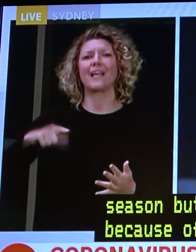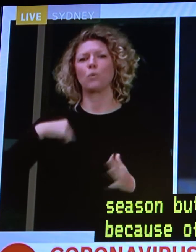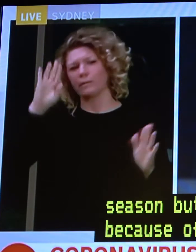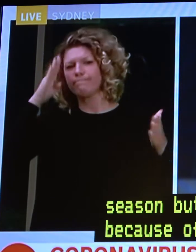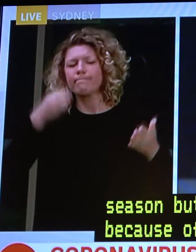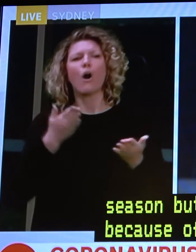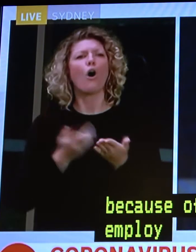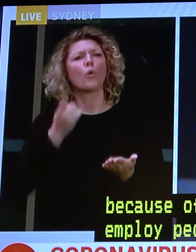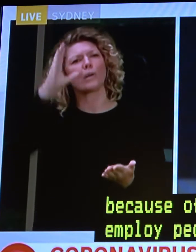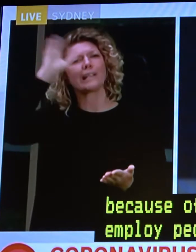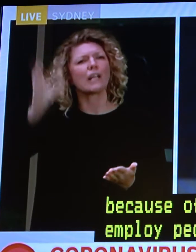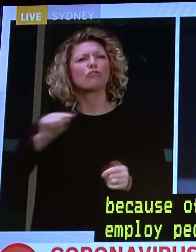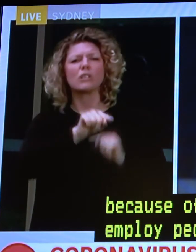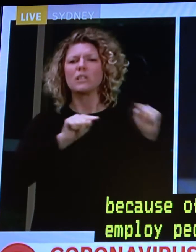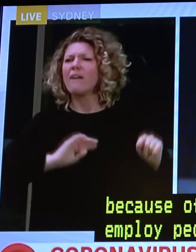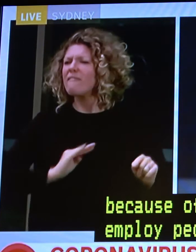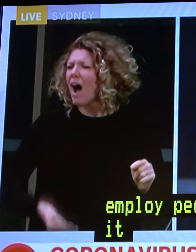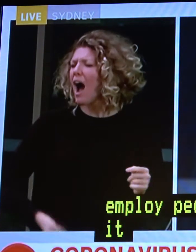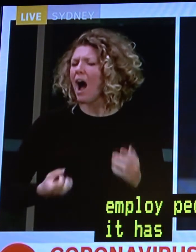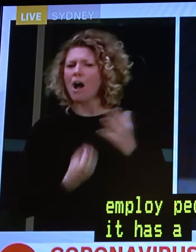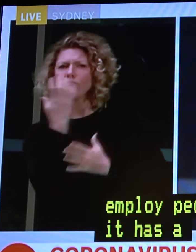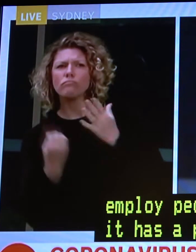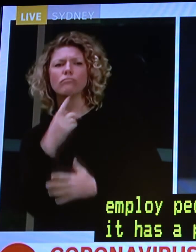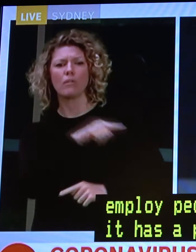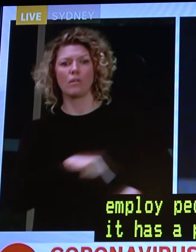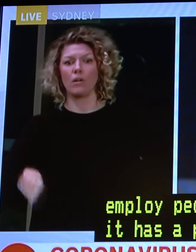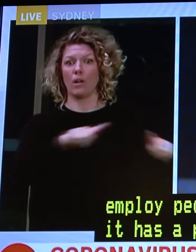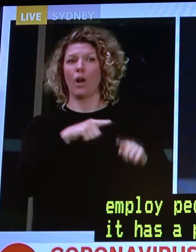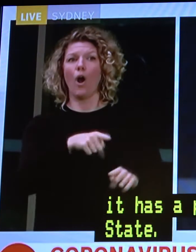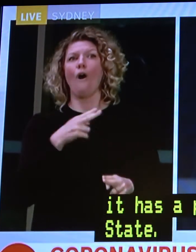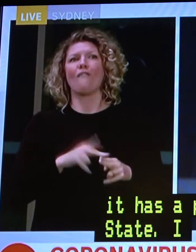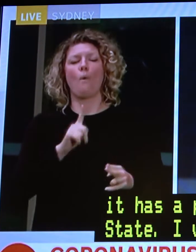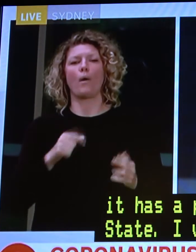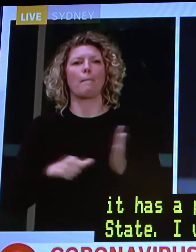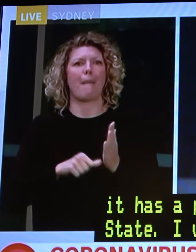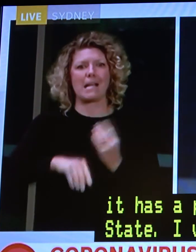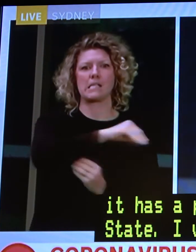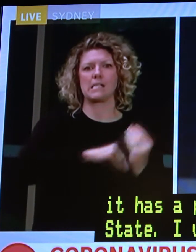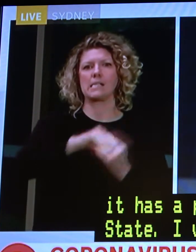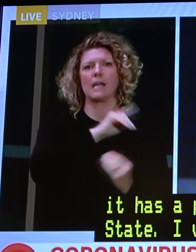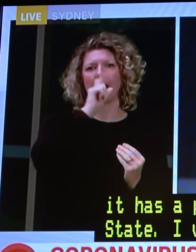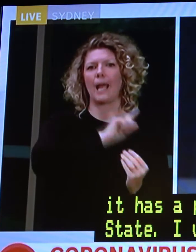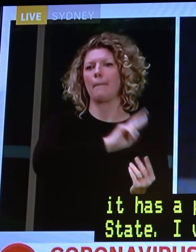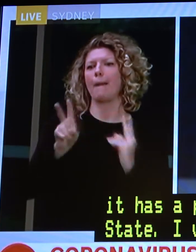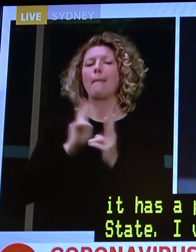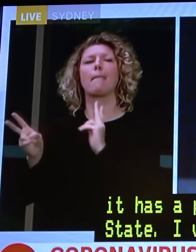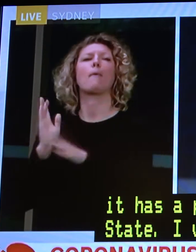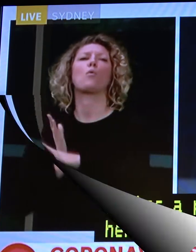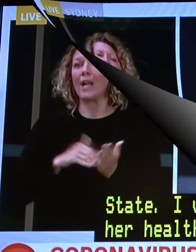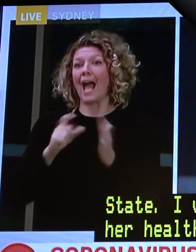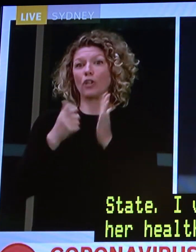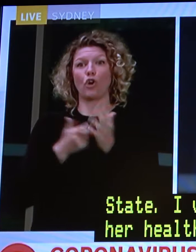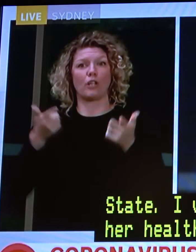positive impact across the state. I'll ask Dr. Chant to give her health update, and then the Deputy Premier will provide further detail on our announcement today. Thank